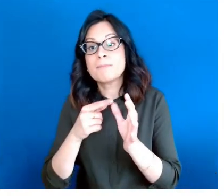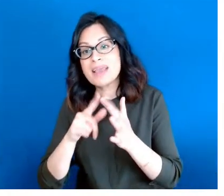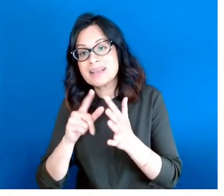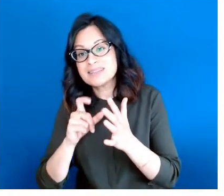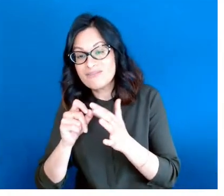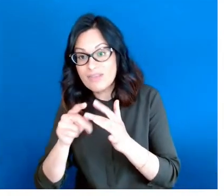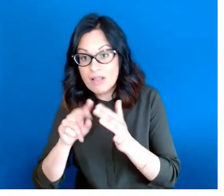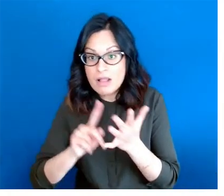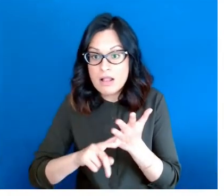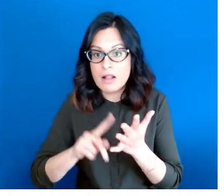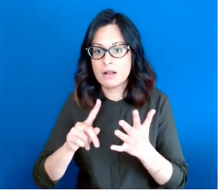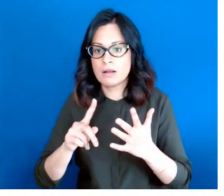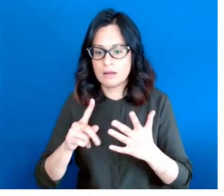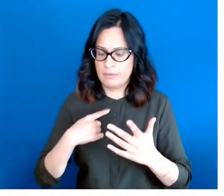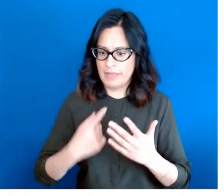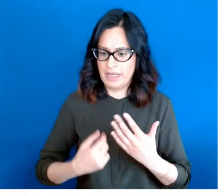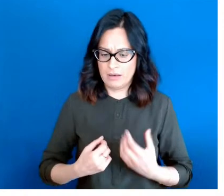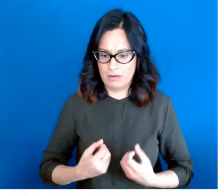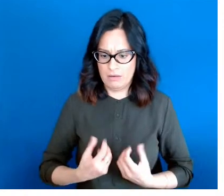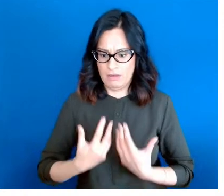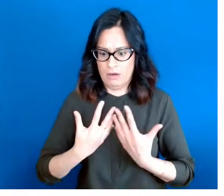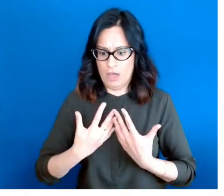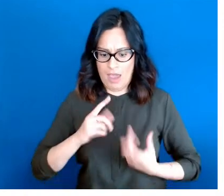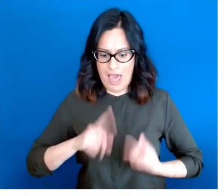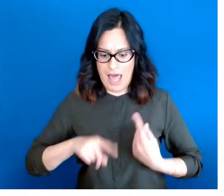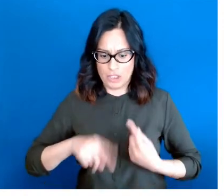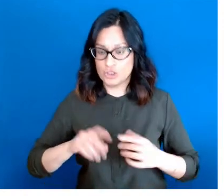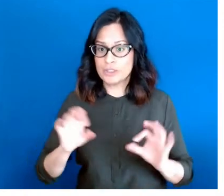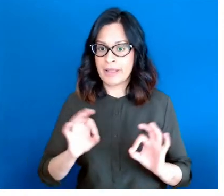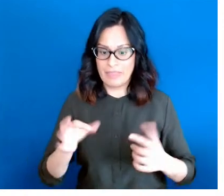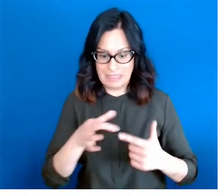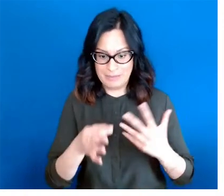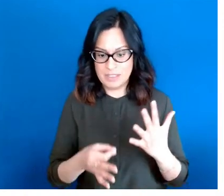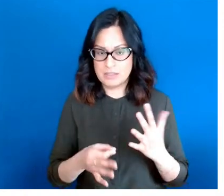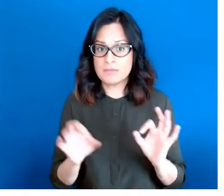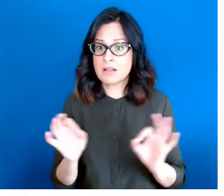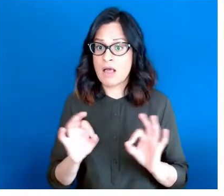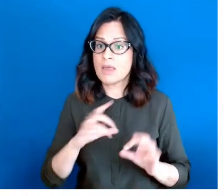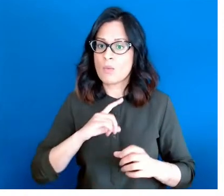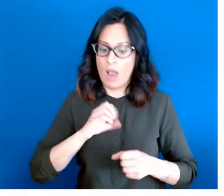the histamine release and the allergic response that usually follows.